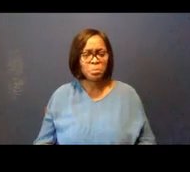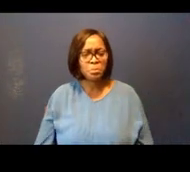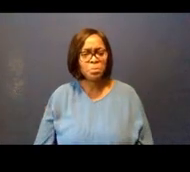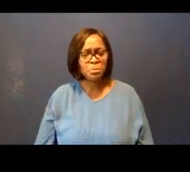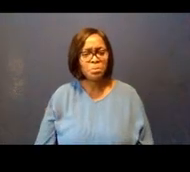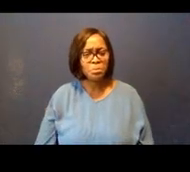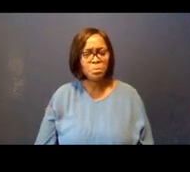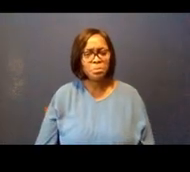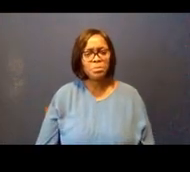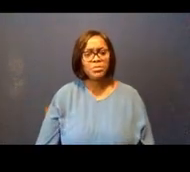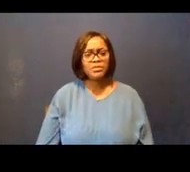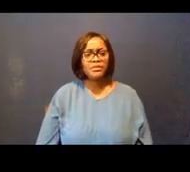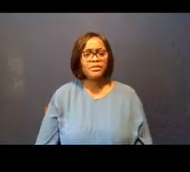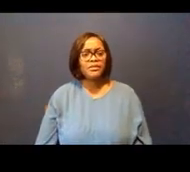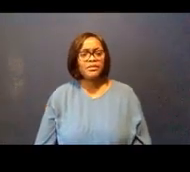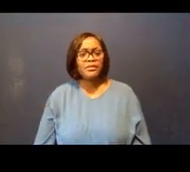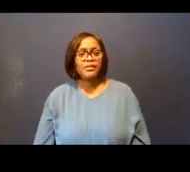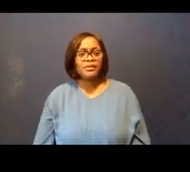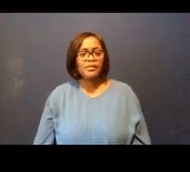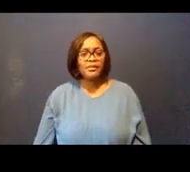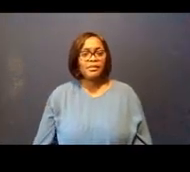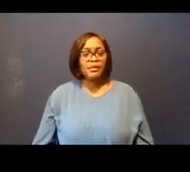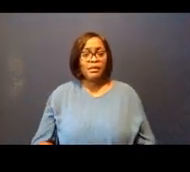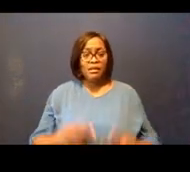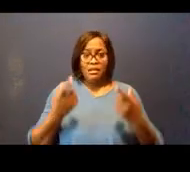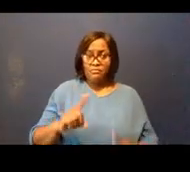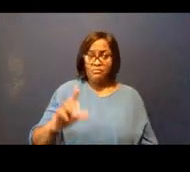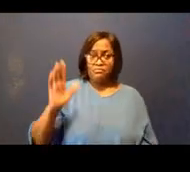population of people.